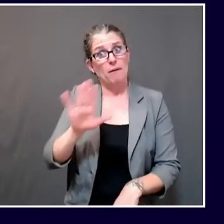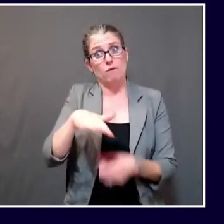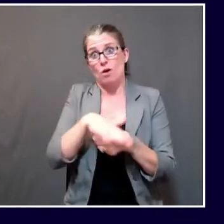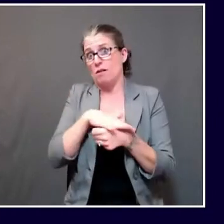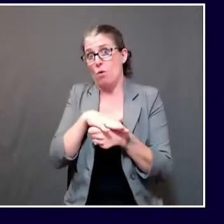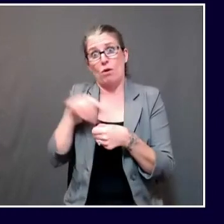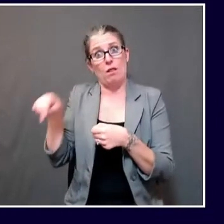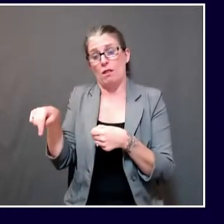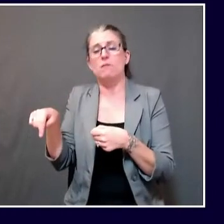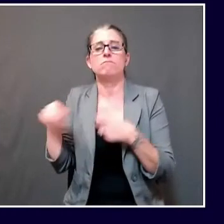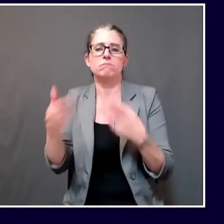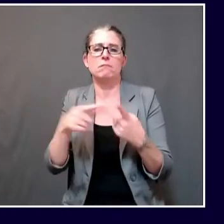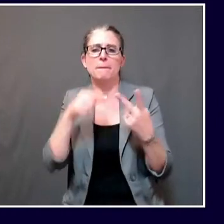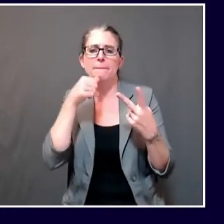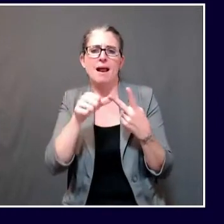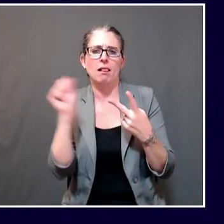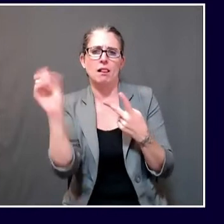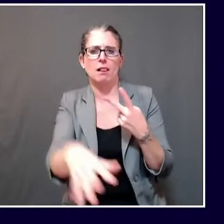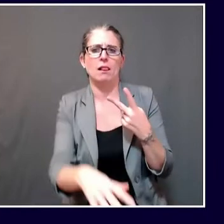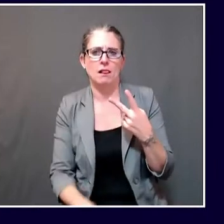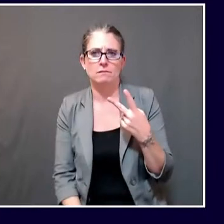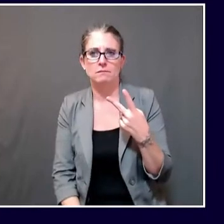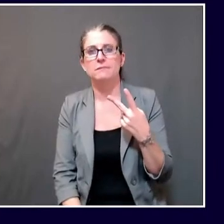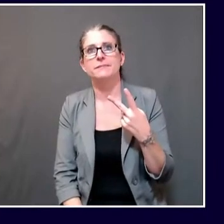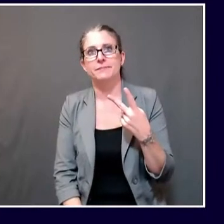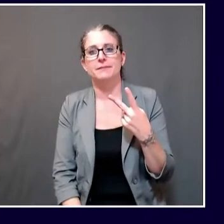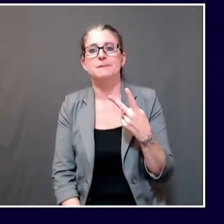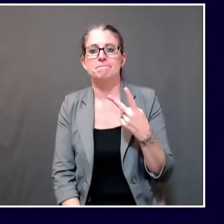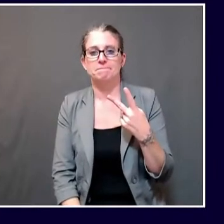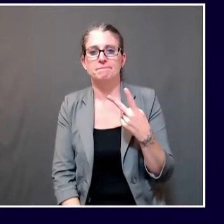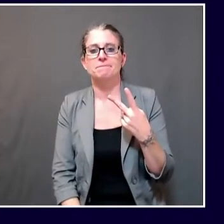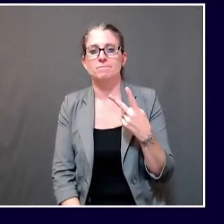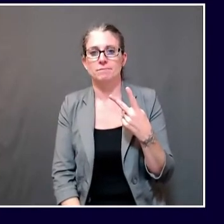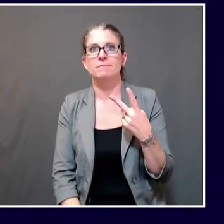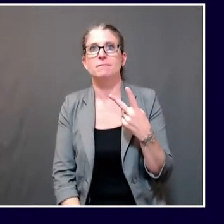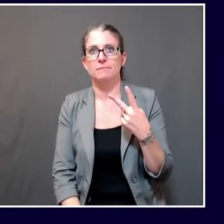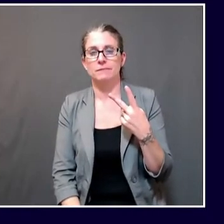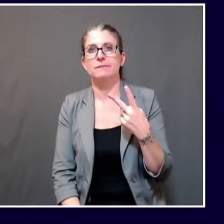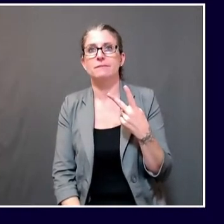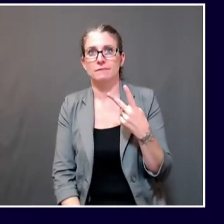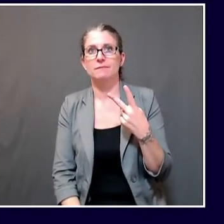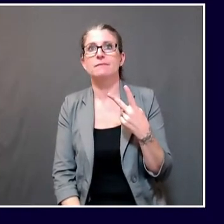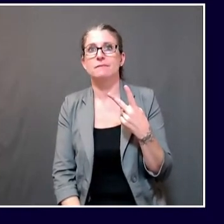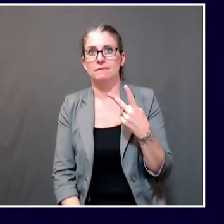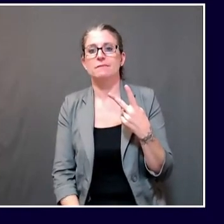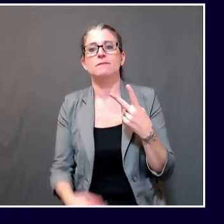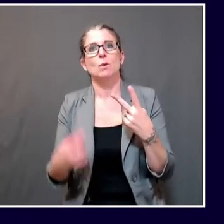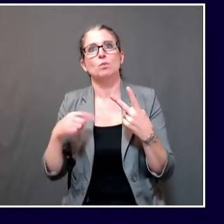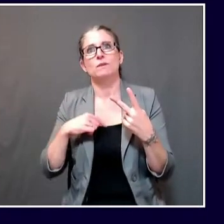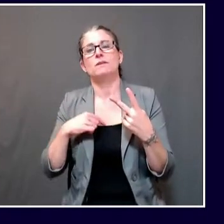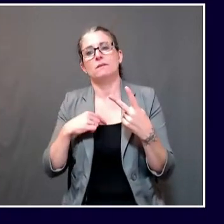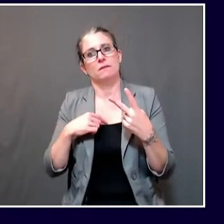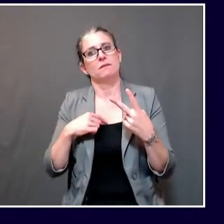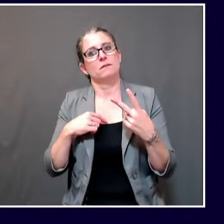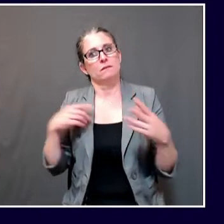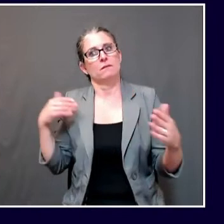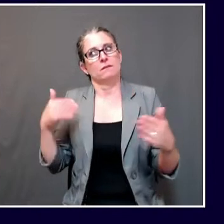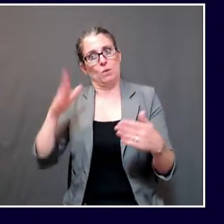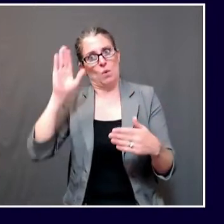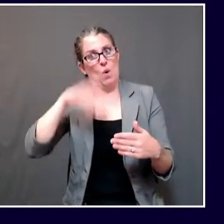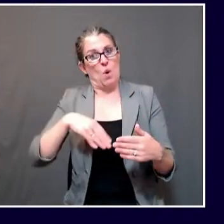mind. And it's something that we are preparing for a very, very heavy turnout by absentee, probably up to as many